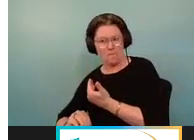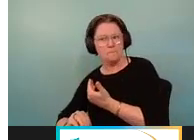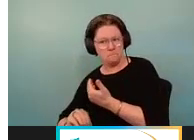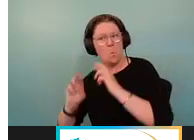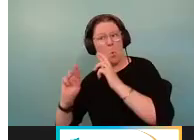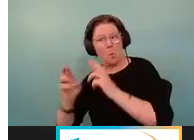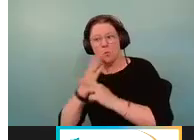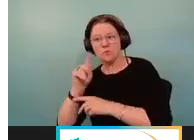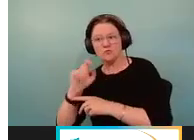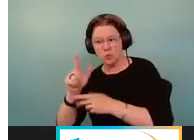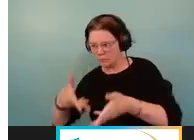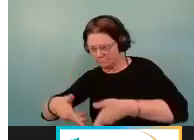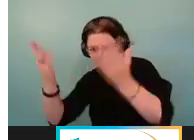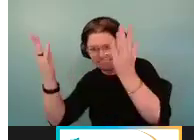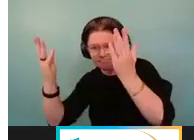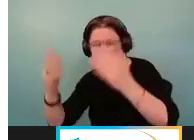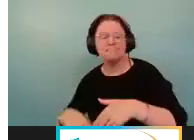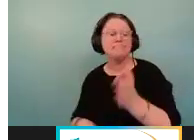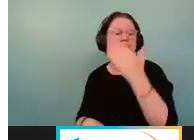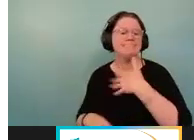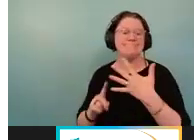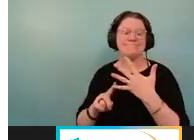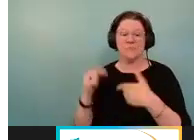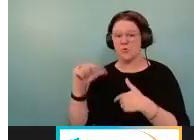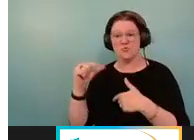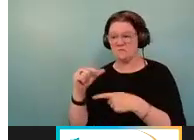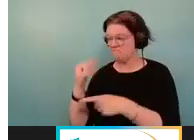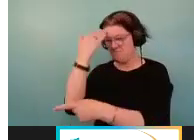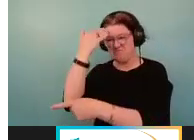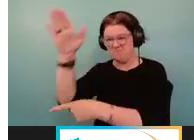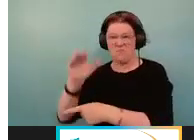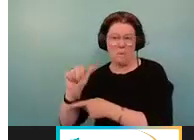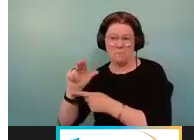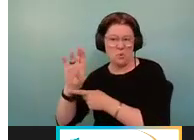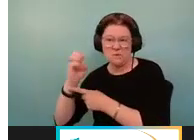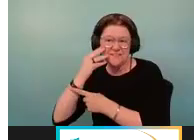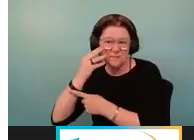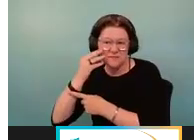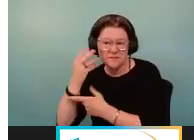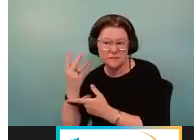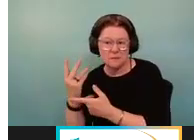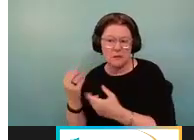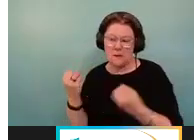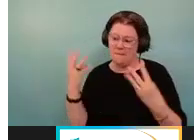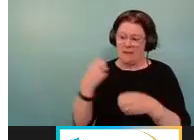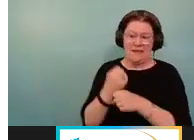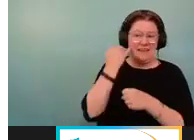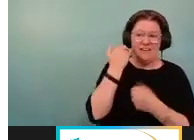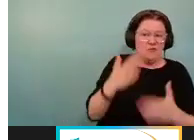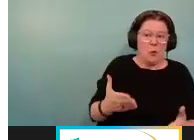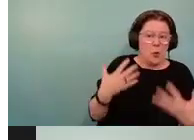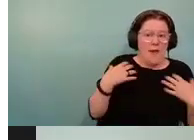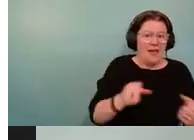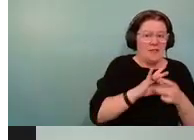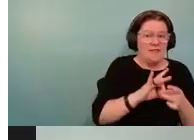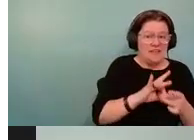good tool for people to use. Not educated about abuse. I've strongly believed for years if you don't know what healthy relationships